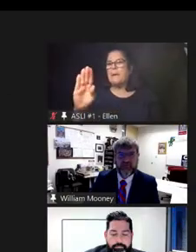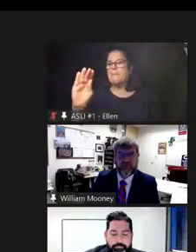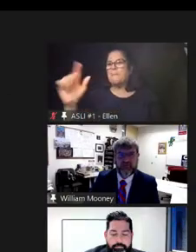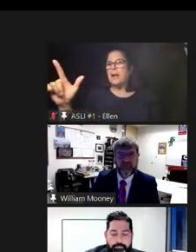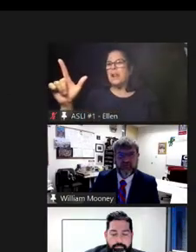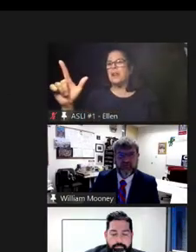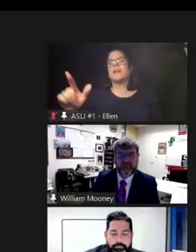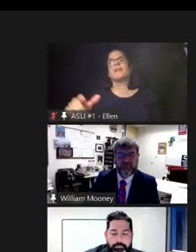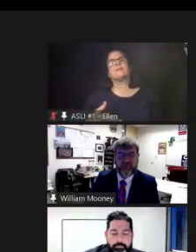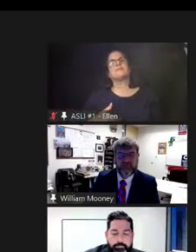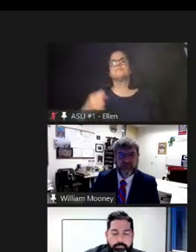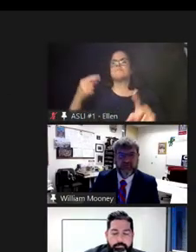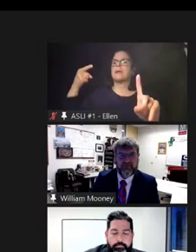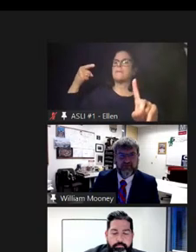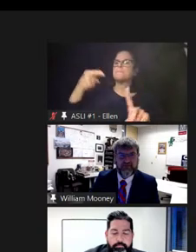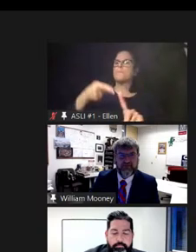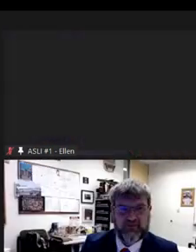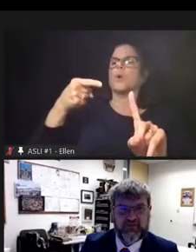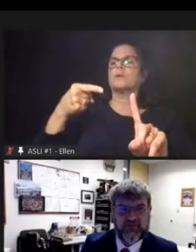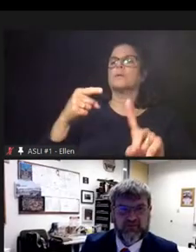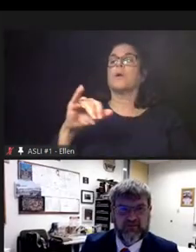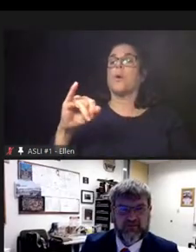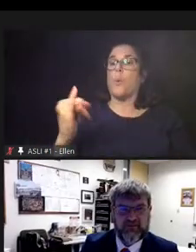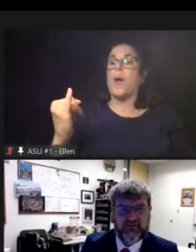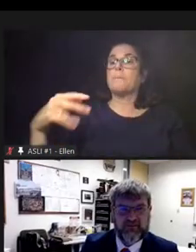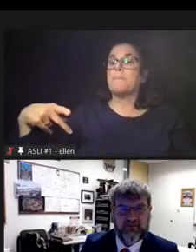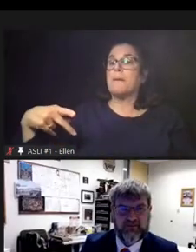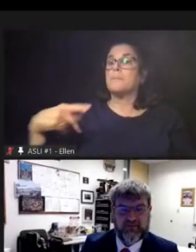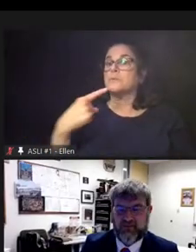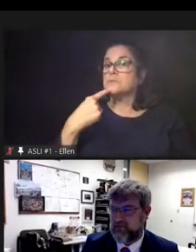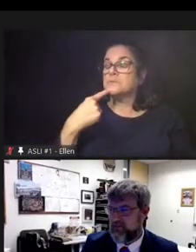just wanted to make the point that, as Juan Pablo mentioned,